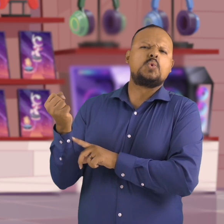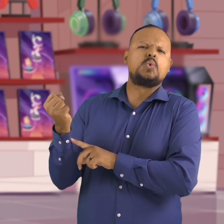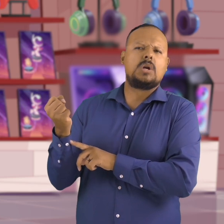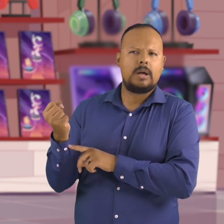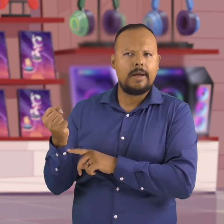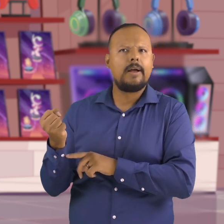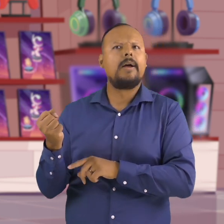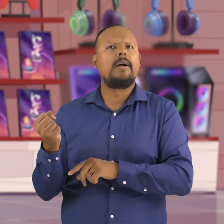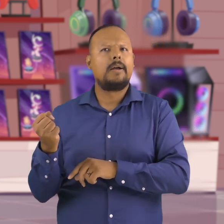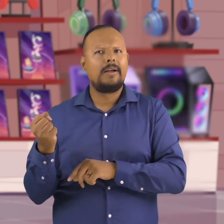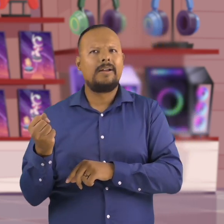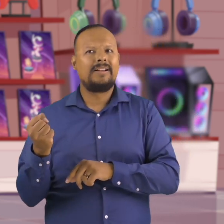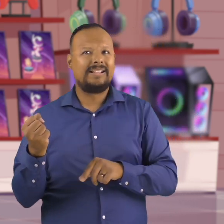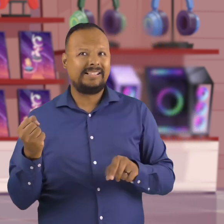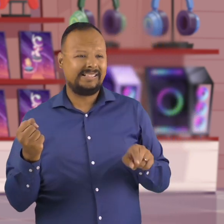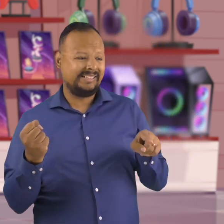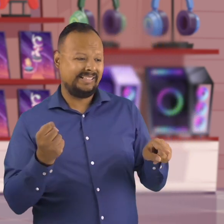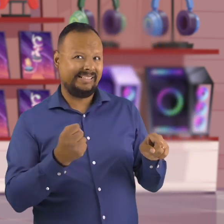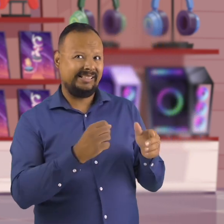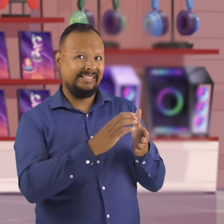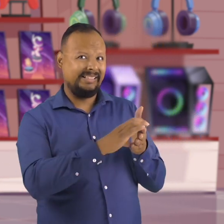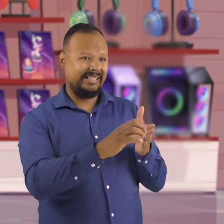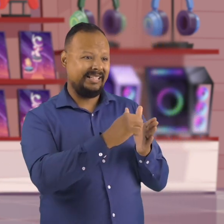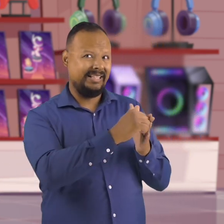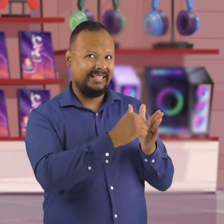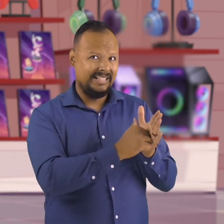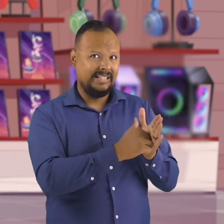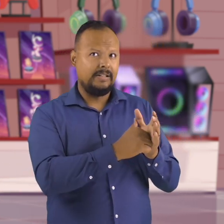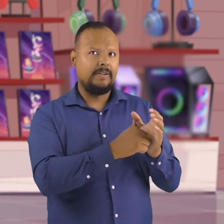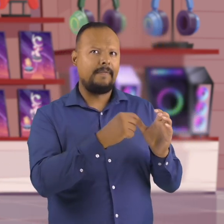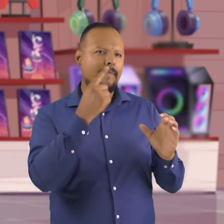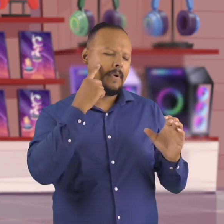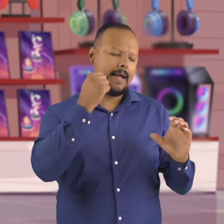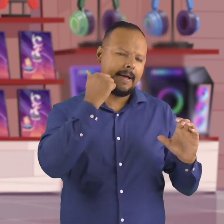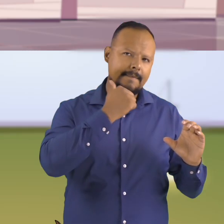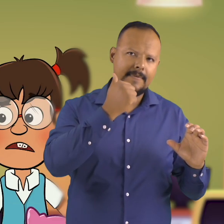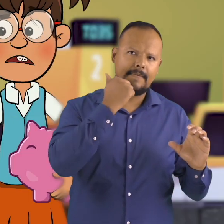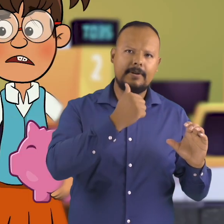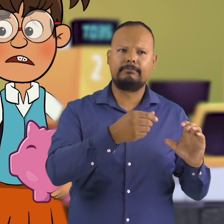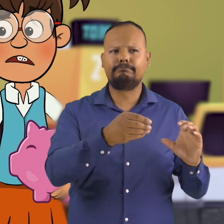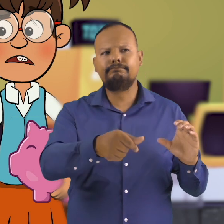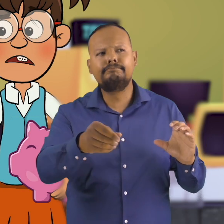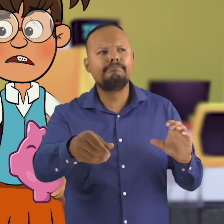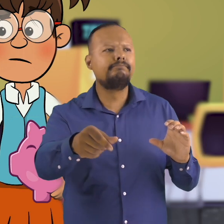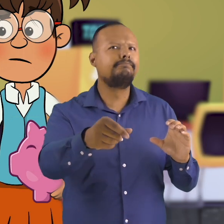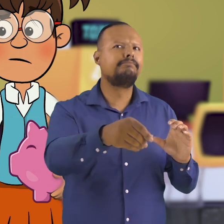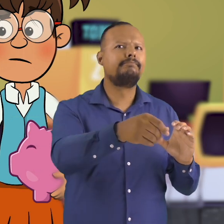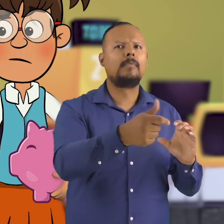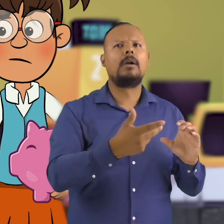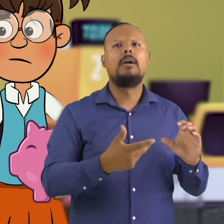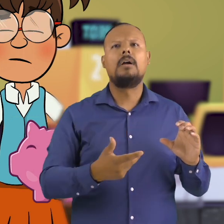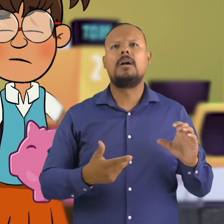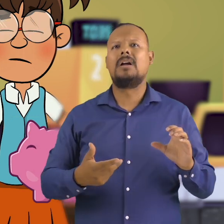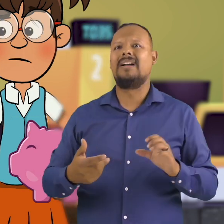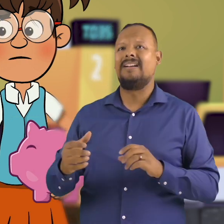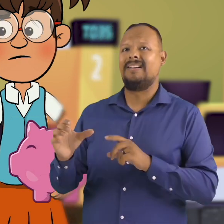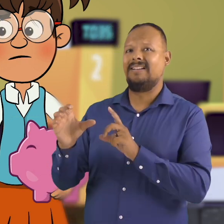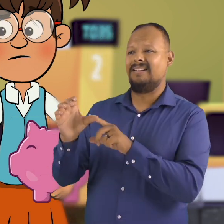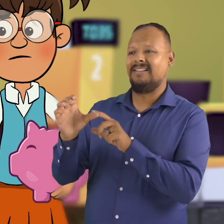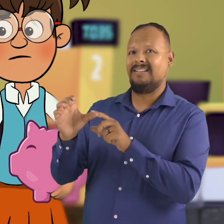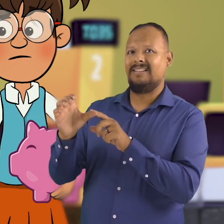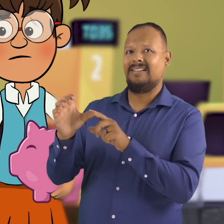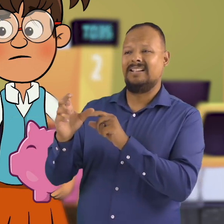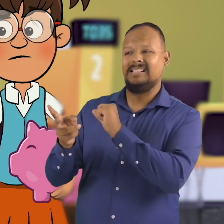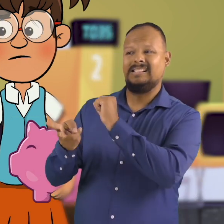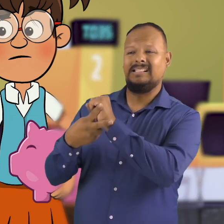accounts, savings accounts are not meant for day-to-day use. And banks often only allow a certain